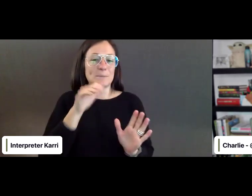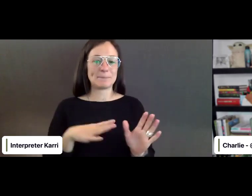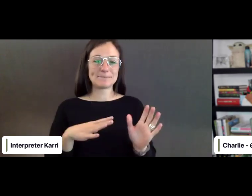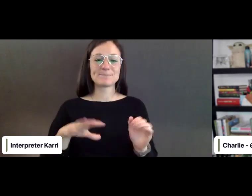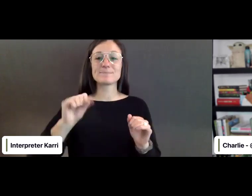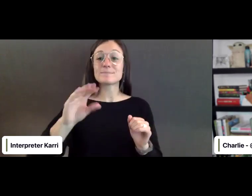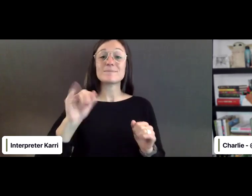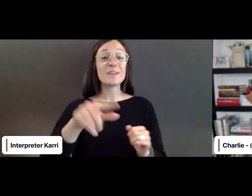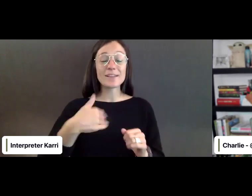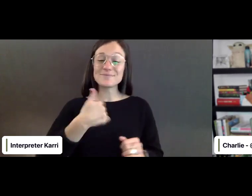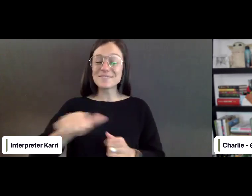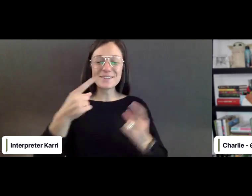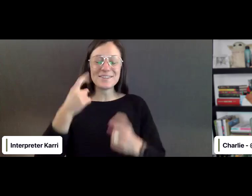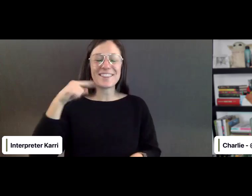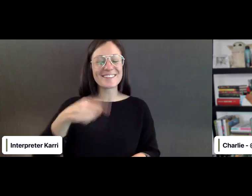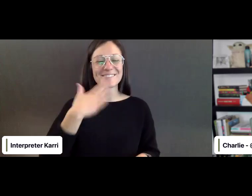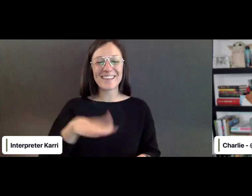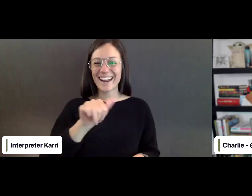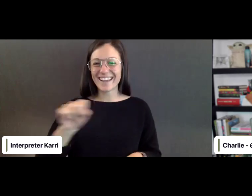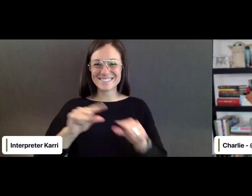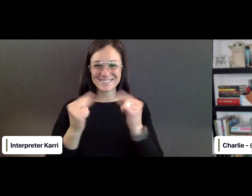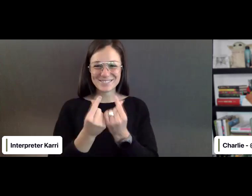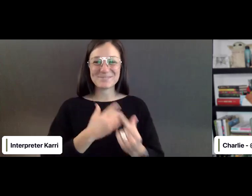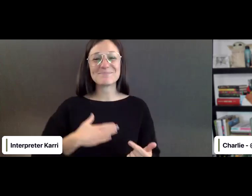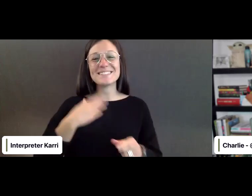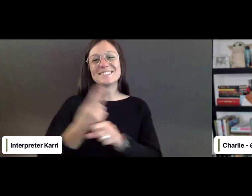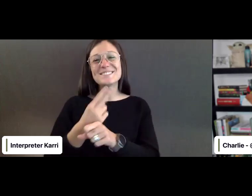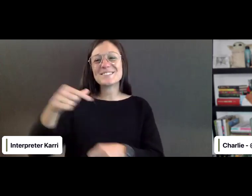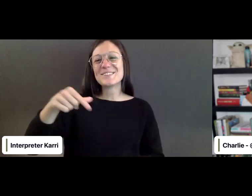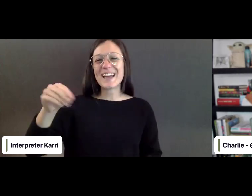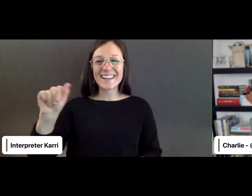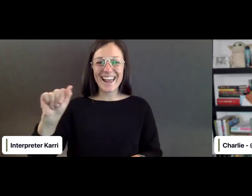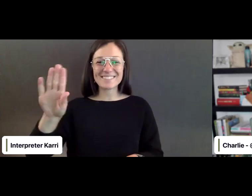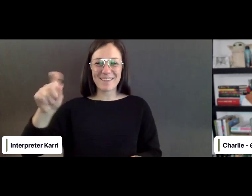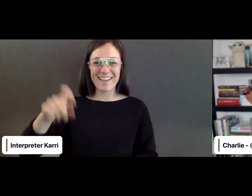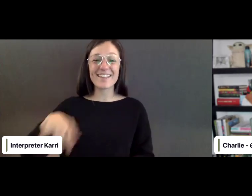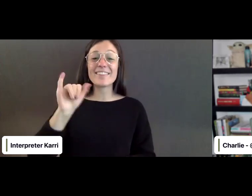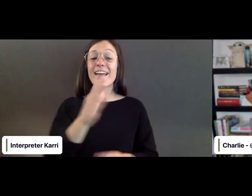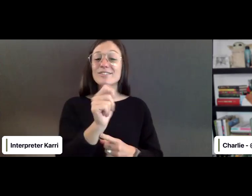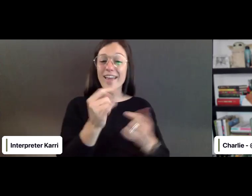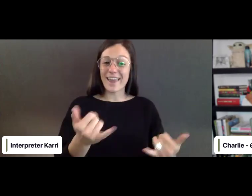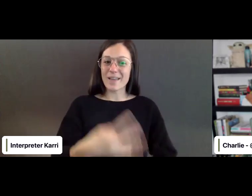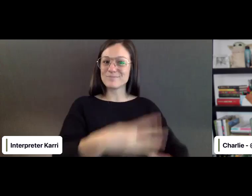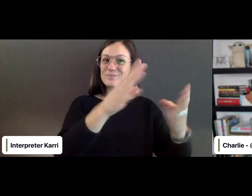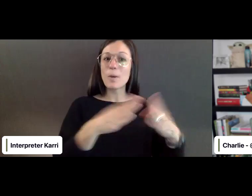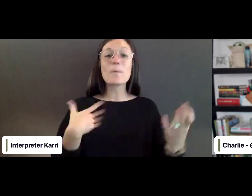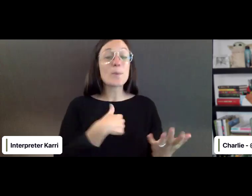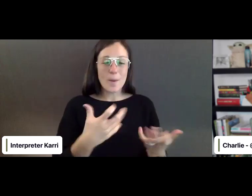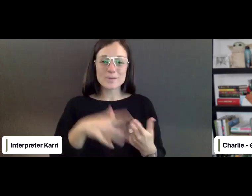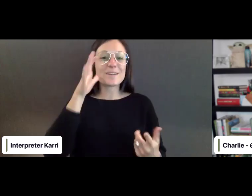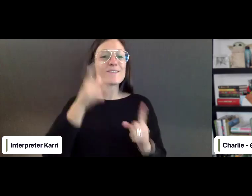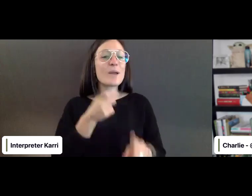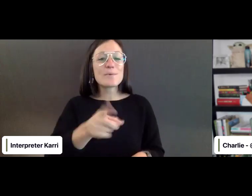if you have questions for this badass group, please use the Q&A box. The chat is now open. Love to hear from you, where you're